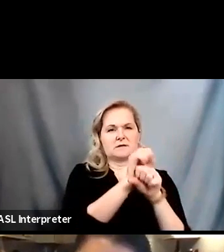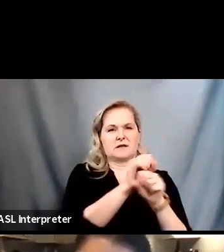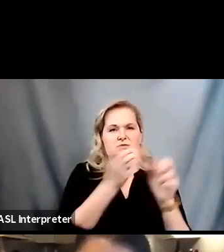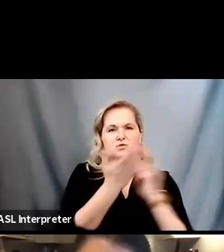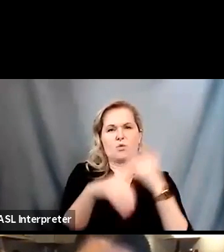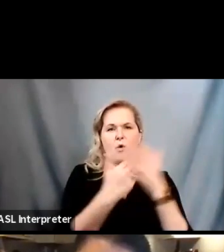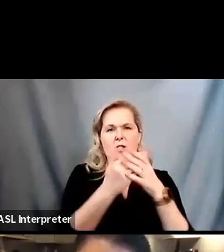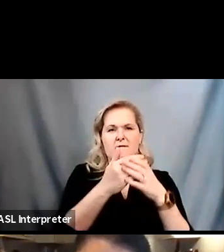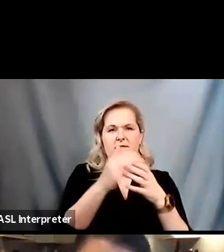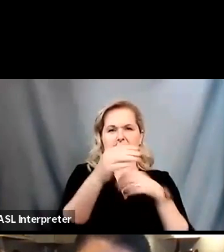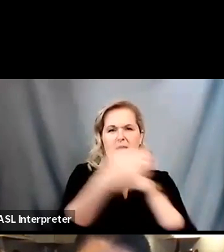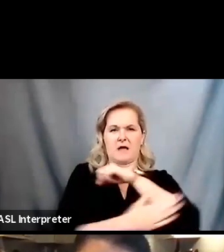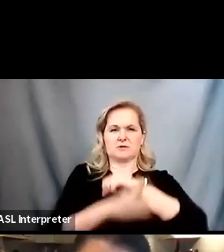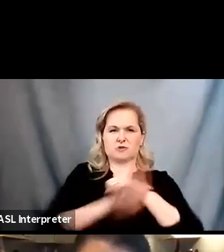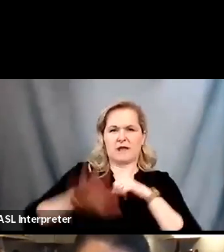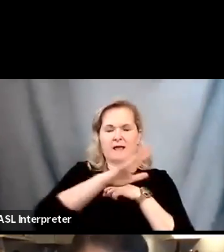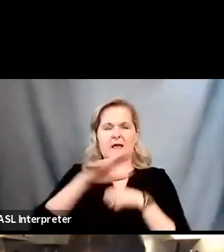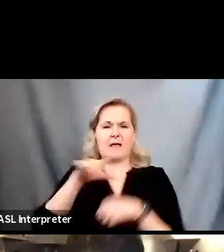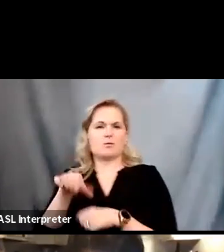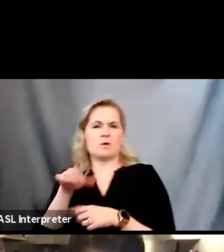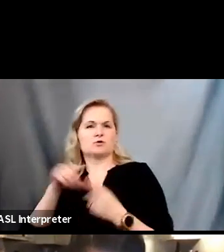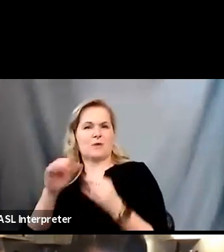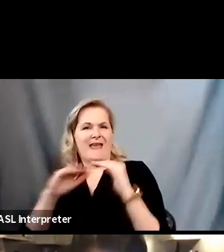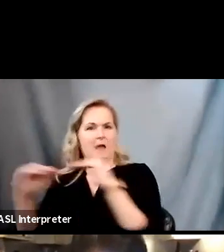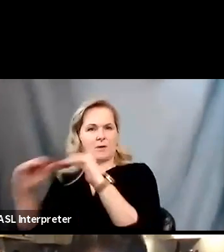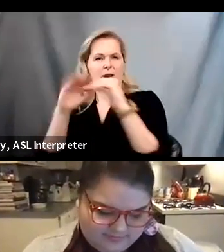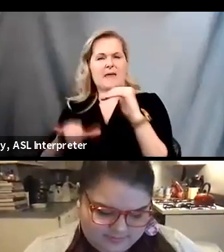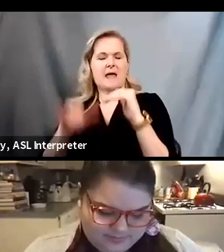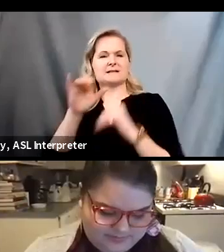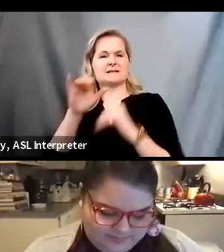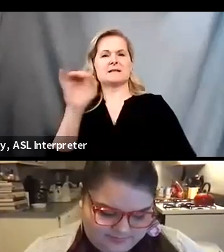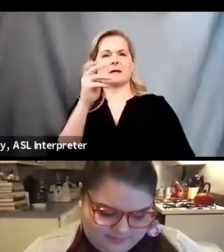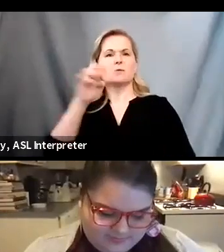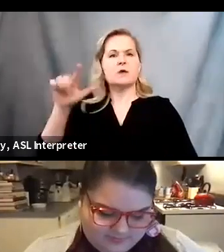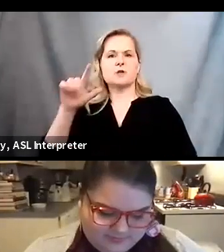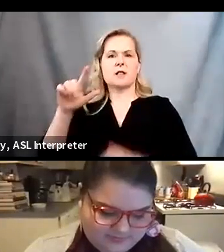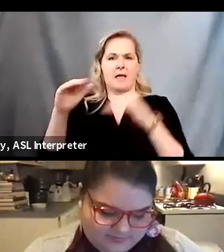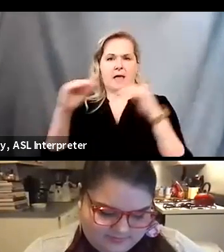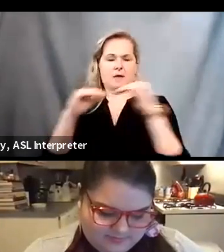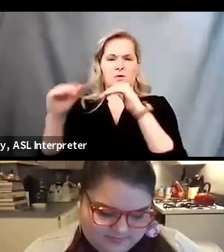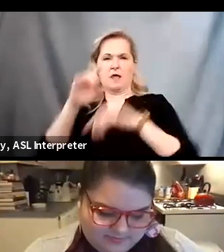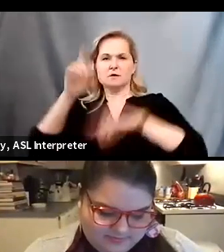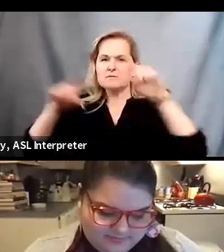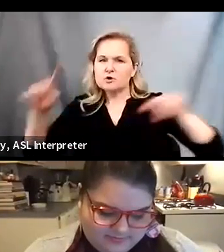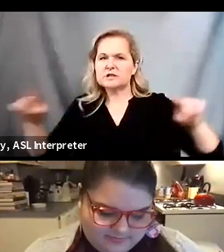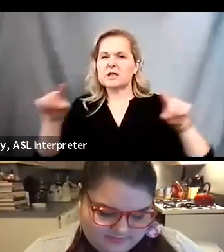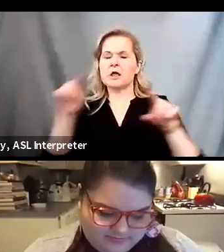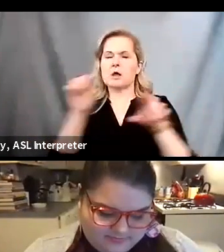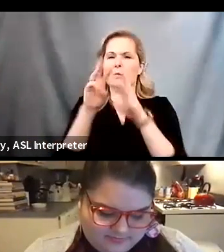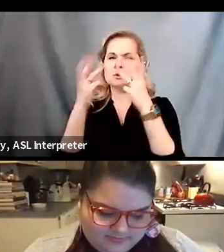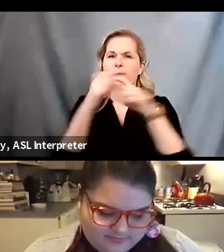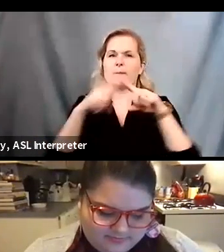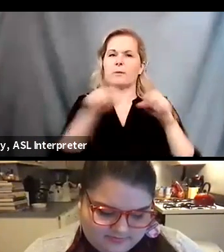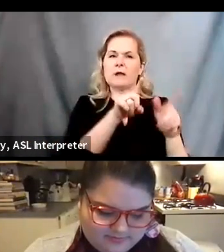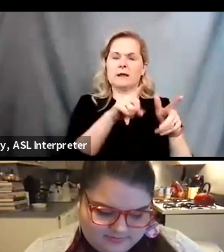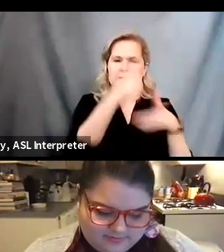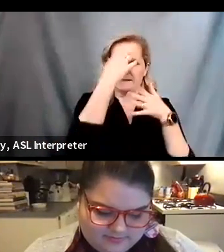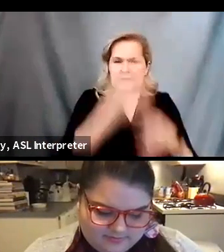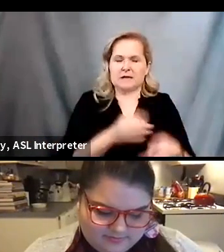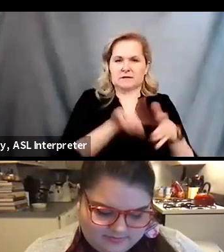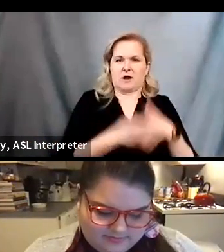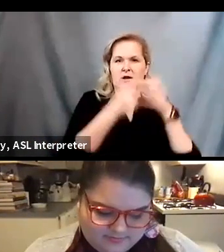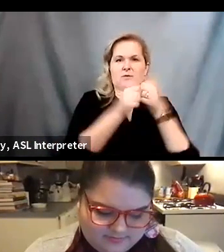doing equity. So this was like racial equity and diversity workshops. But we decided to start it off with a